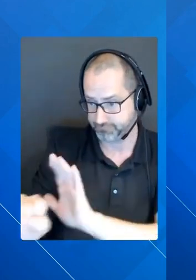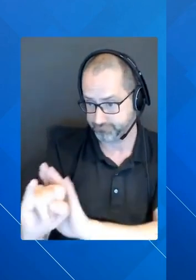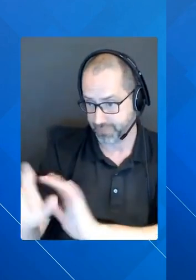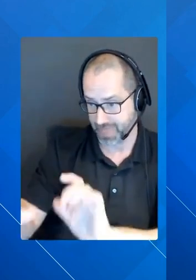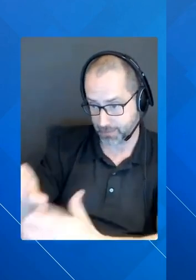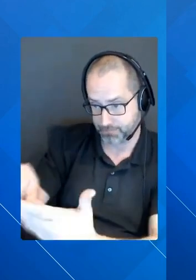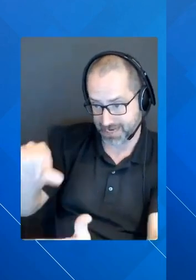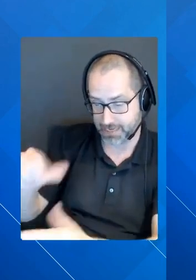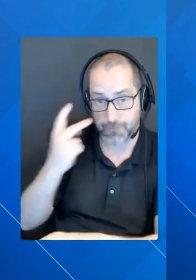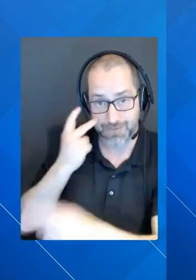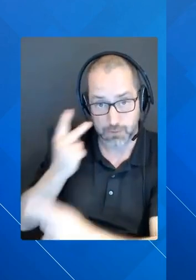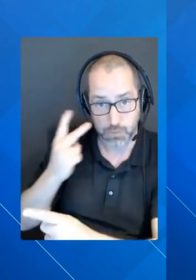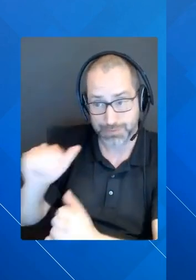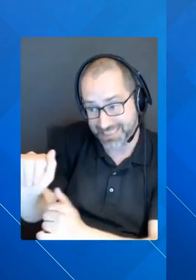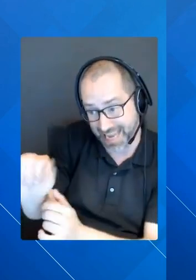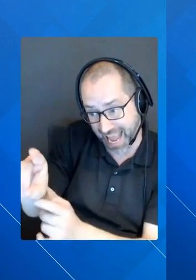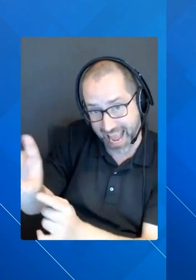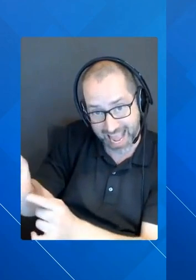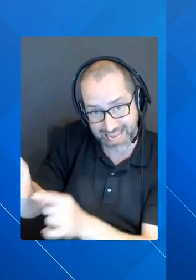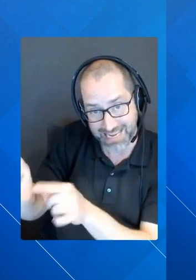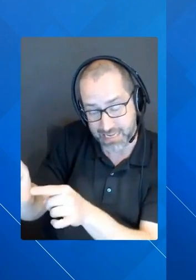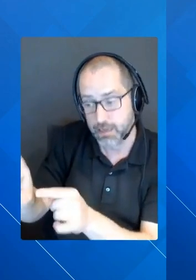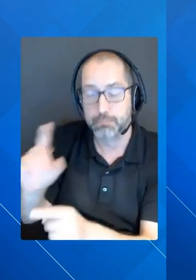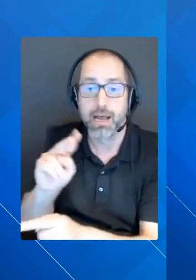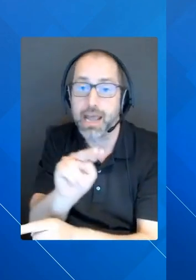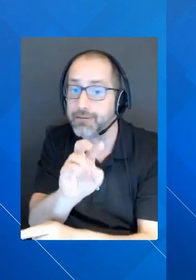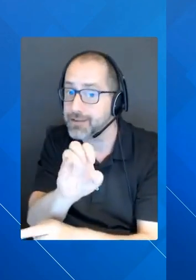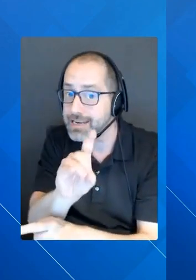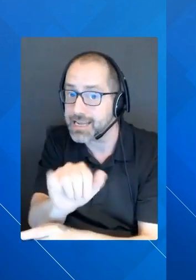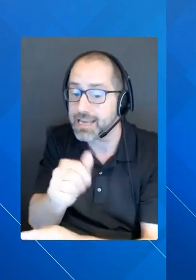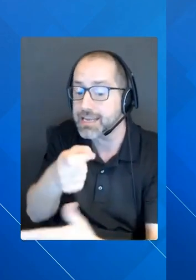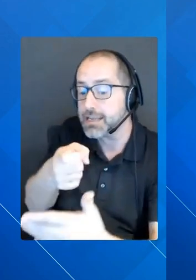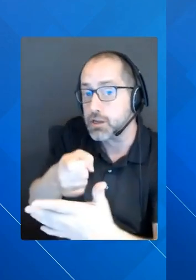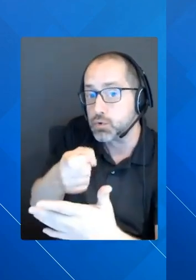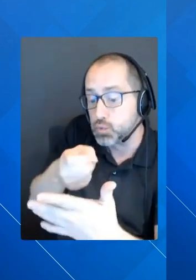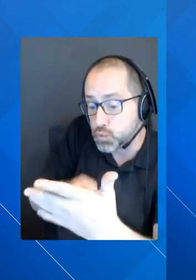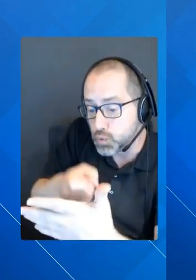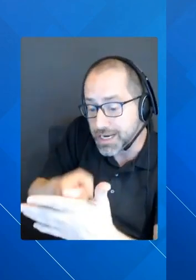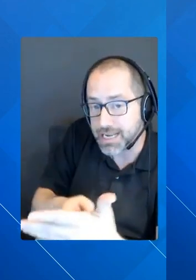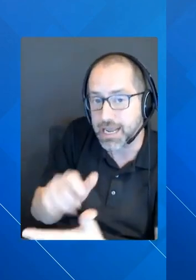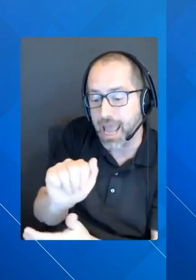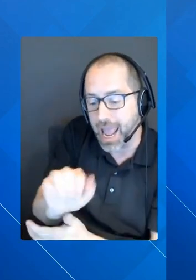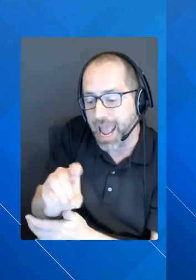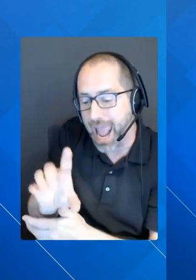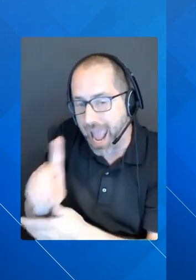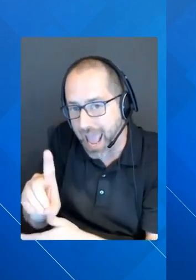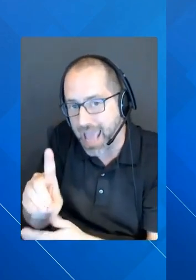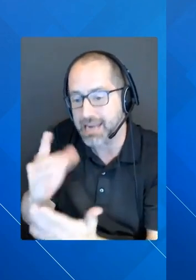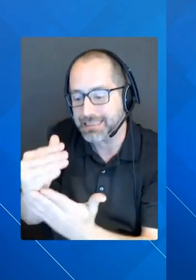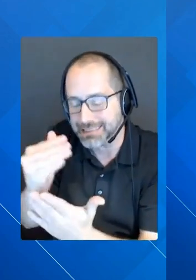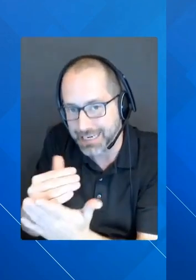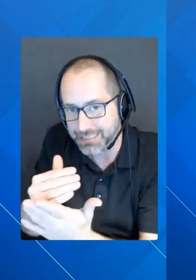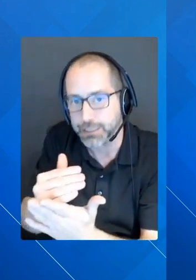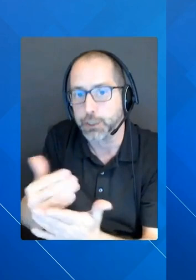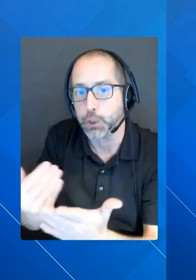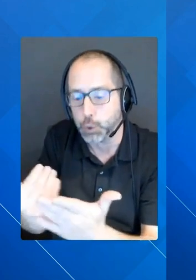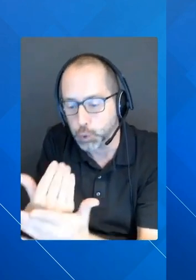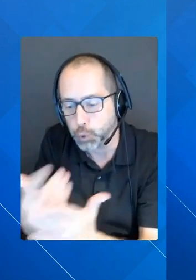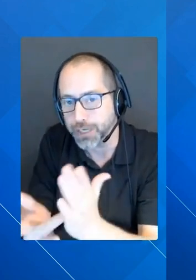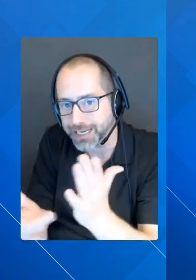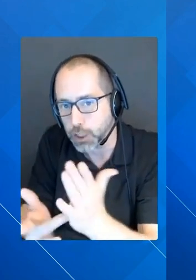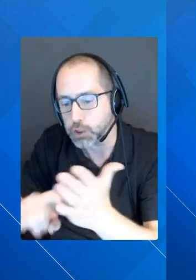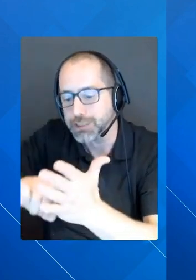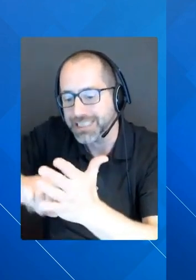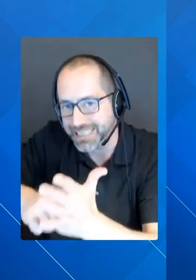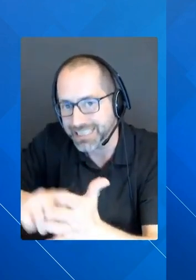says add, but NVDA read out add session, keynote session, new technology. So it had a little bit more information